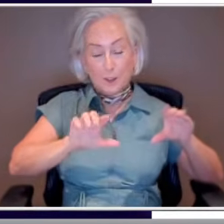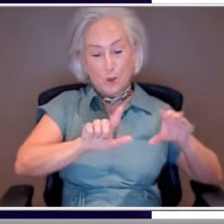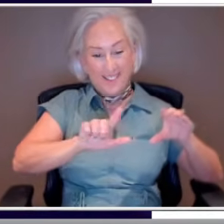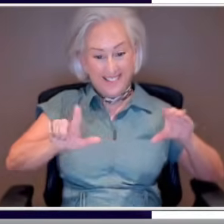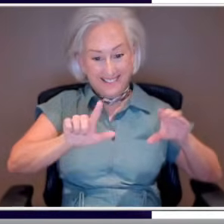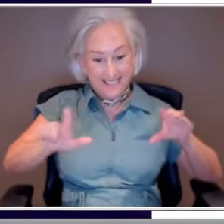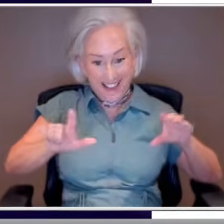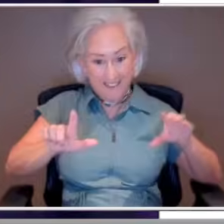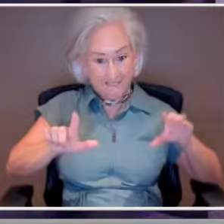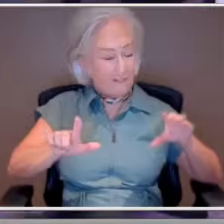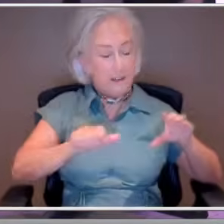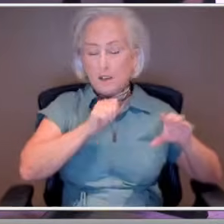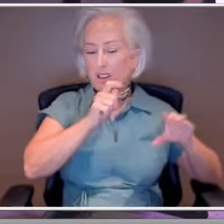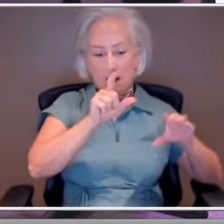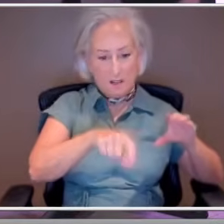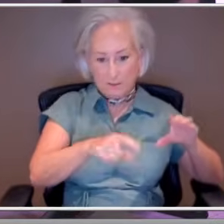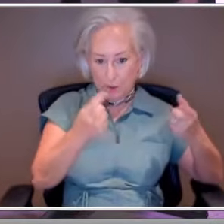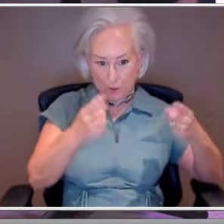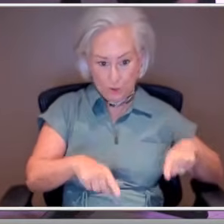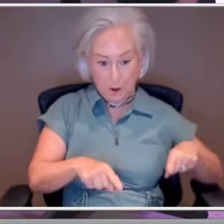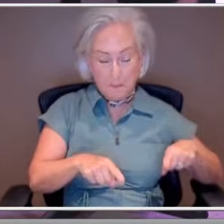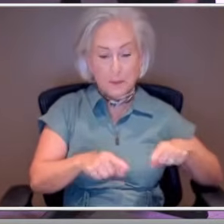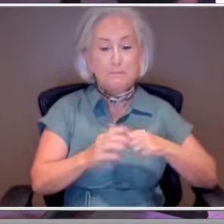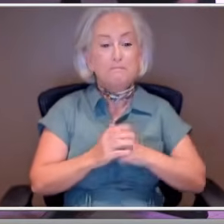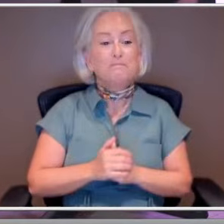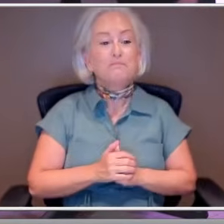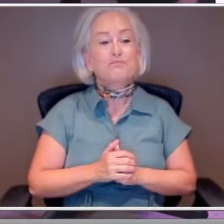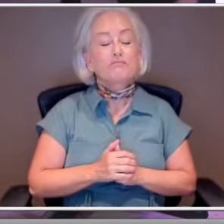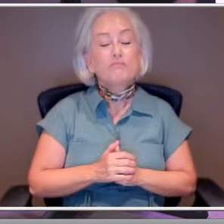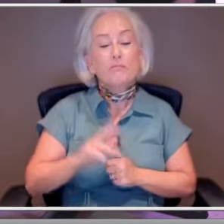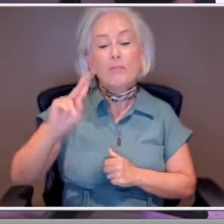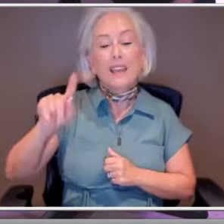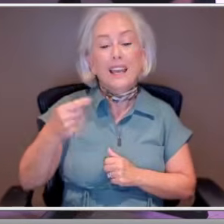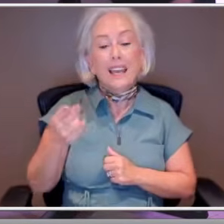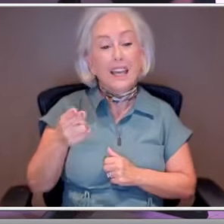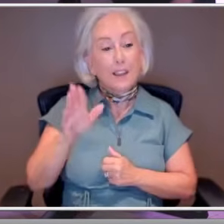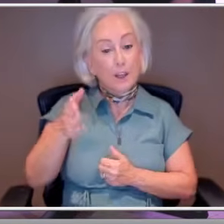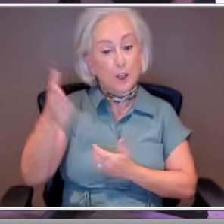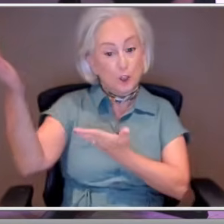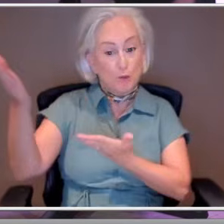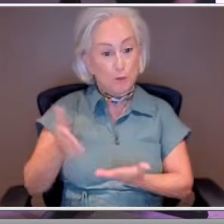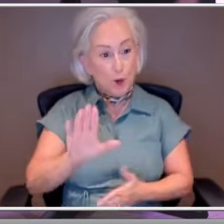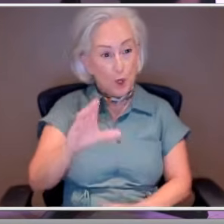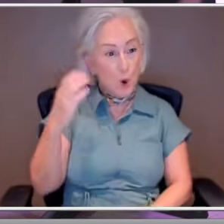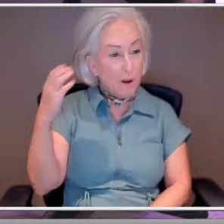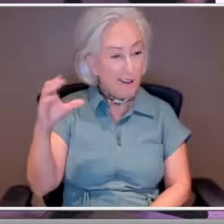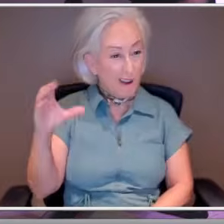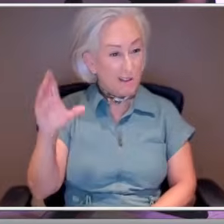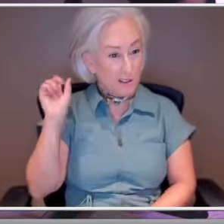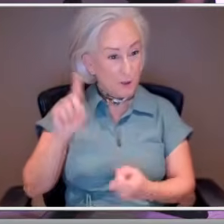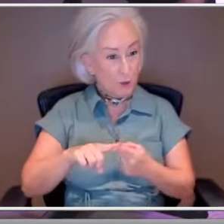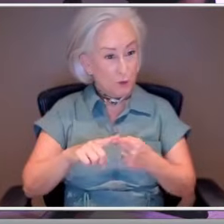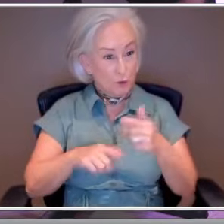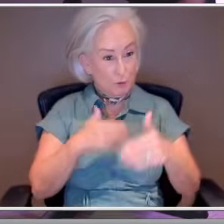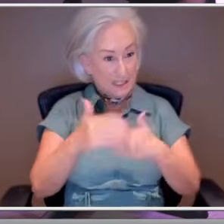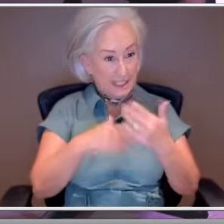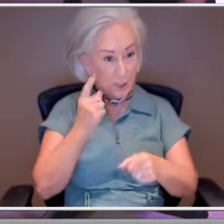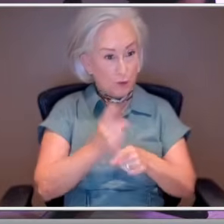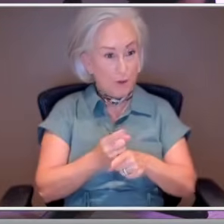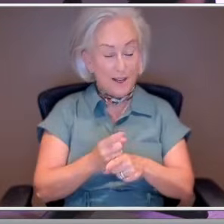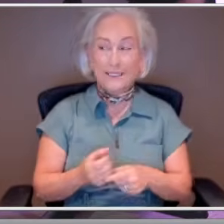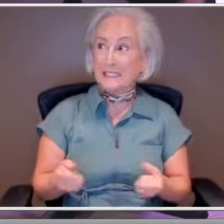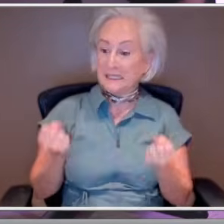for a parent to see that. Keith, I remember you brought your cousin to the procedure, didn't you? Or you brought a family member? It was a lot of people there,